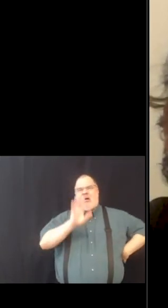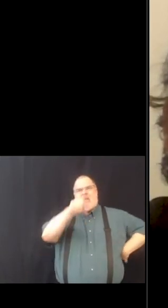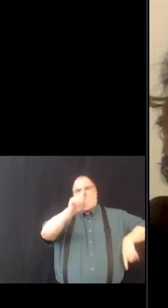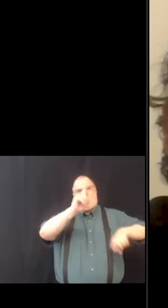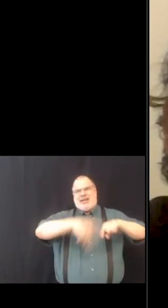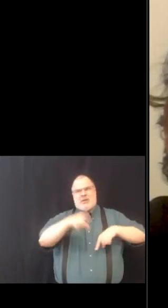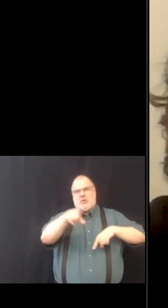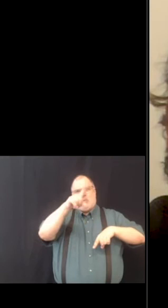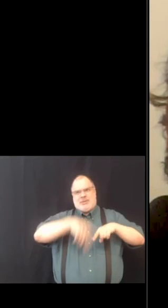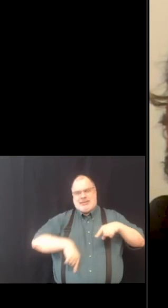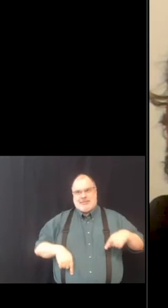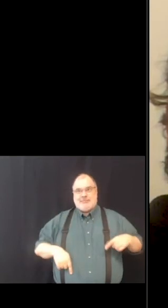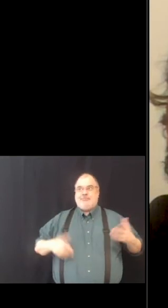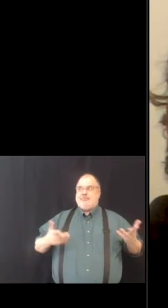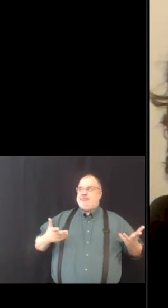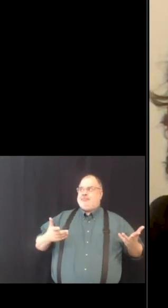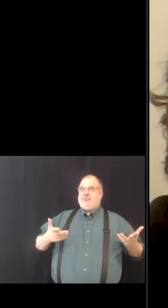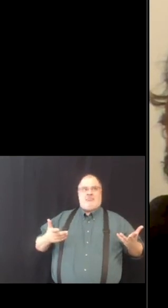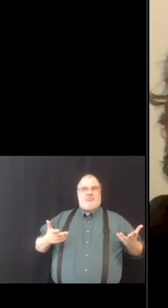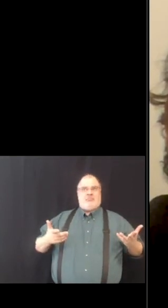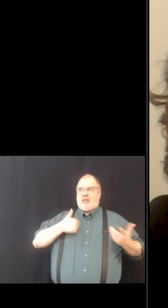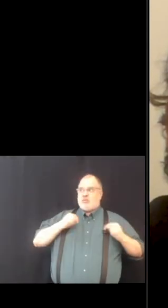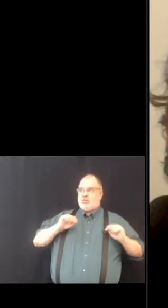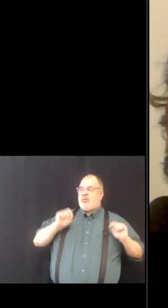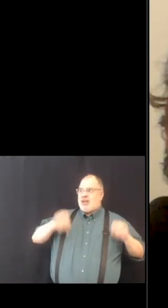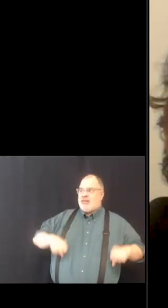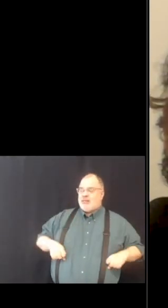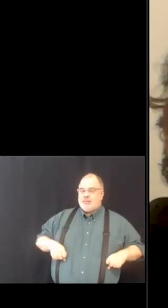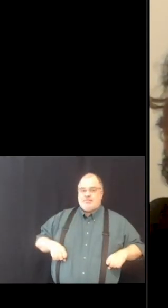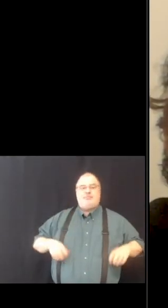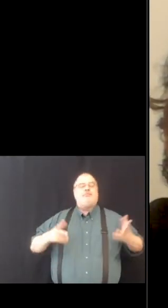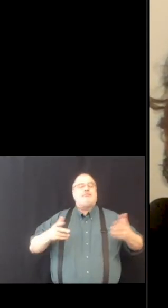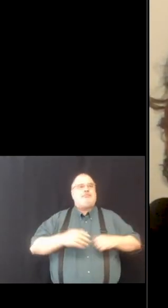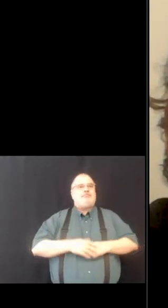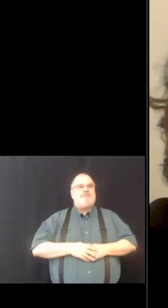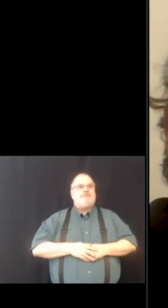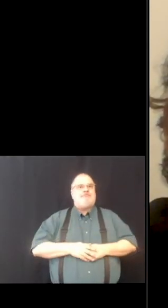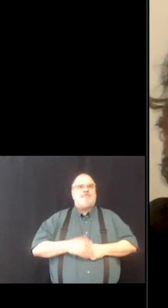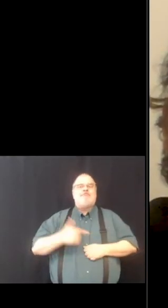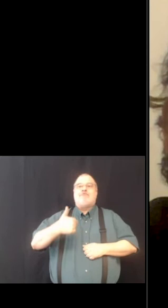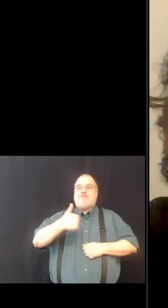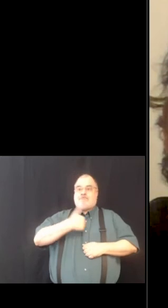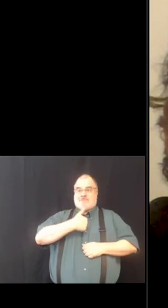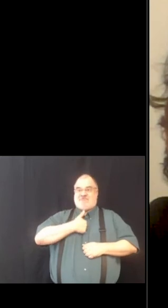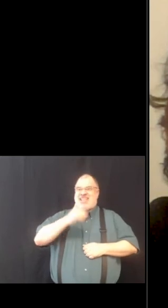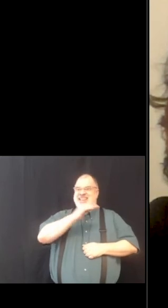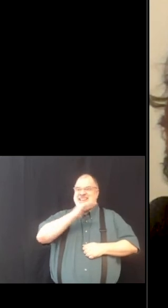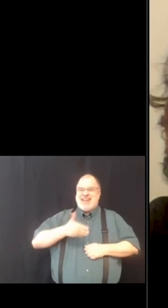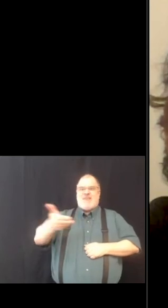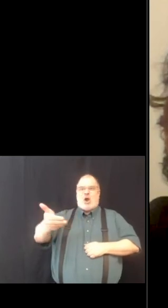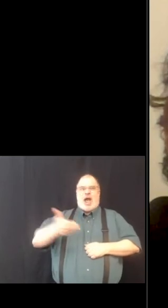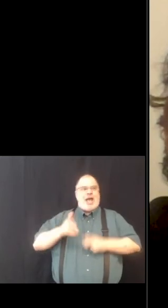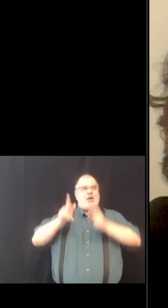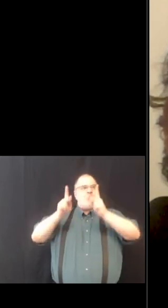chance to be evaluated. I want to reiterate, I have never hired a person who was incompetent, only people who